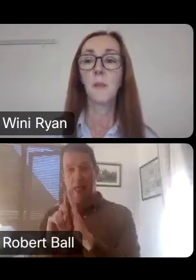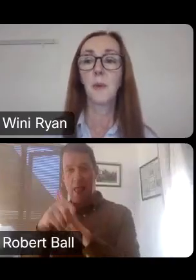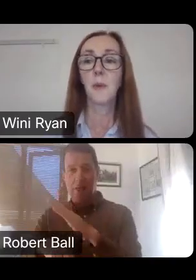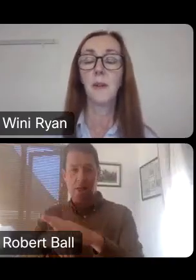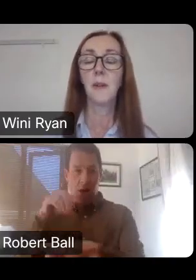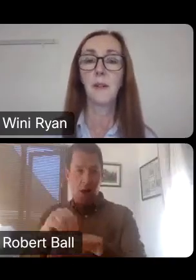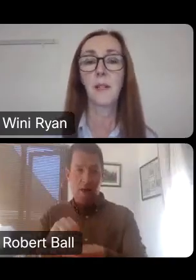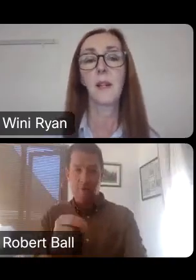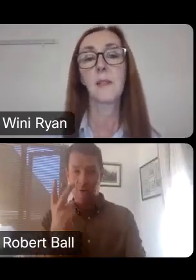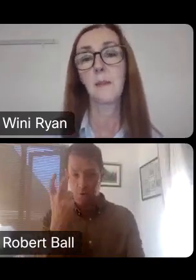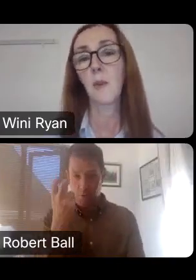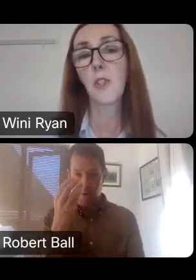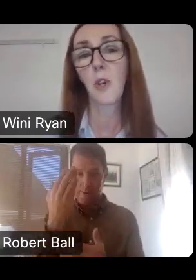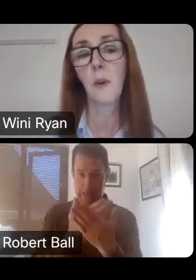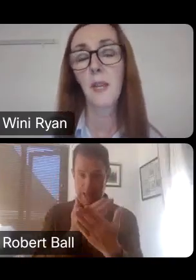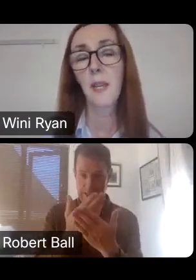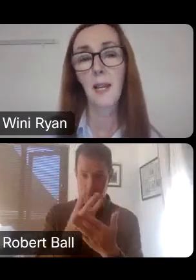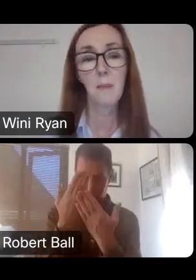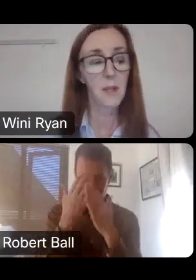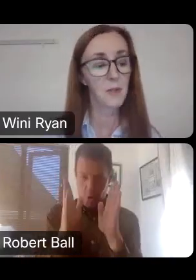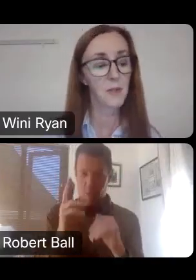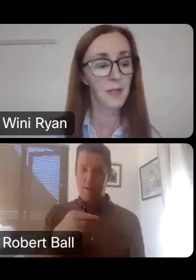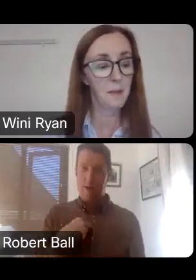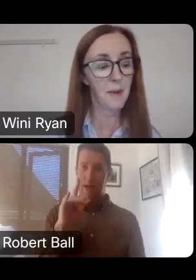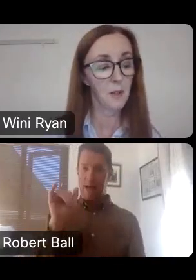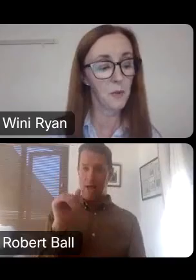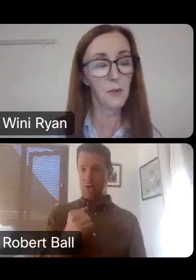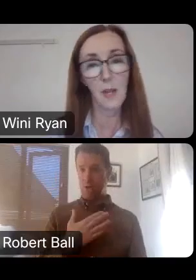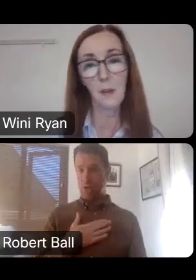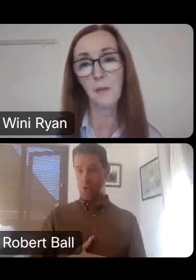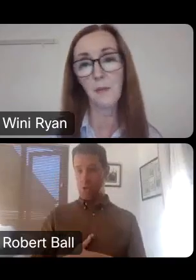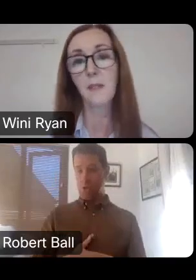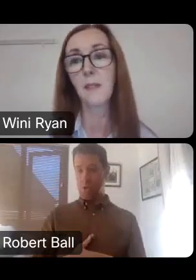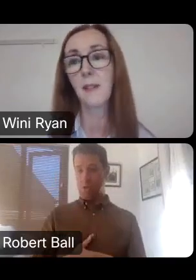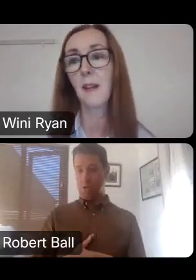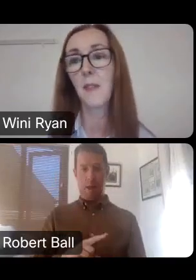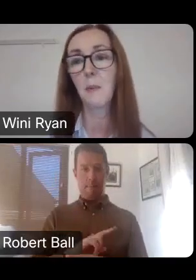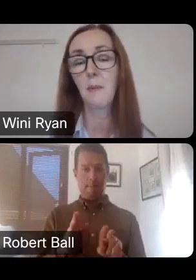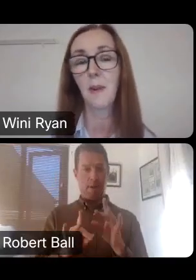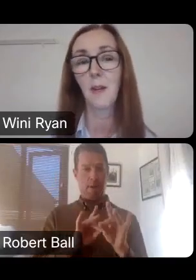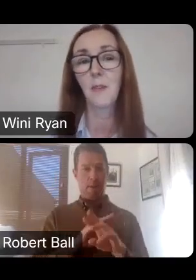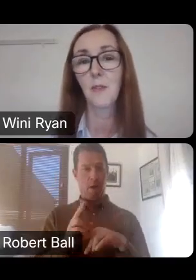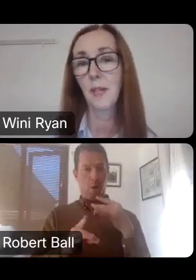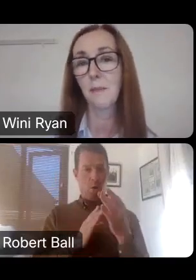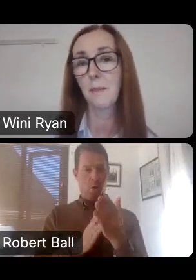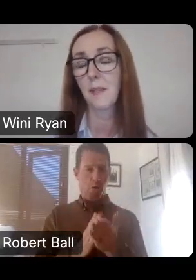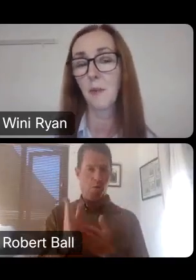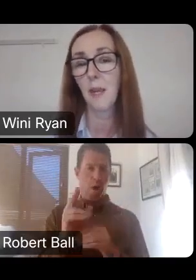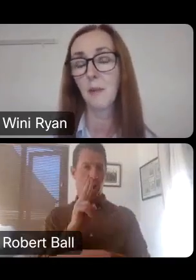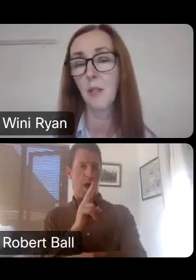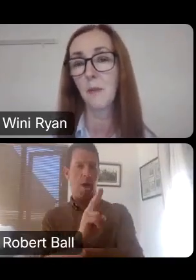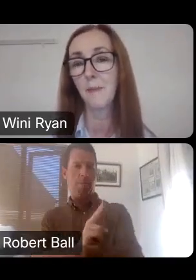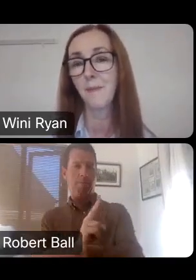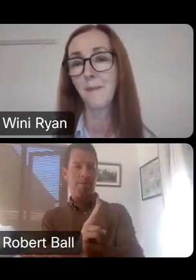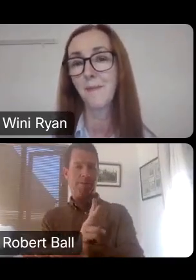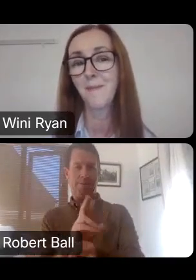2 more slides that I'm going to show, I think, Kelly, because I mightn't go through the observations. I think we're running out of time. Is that okay